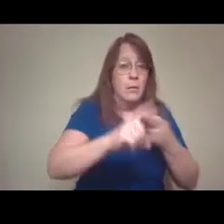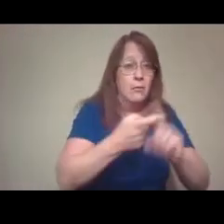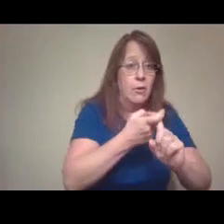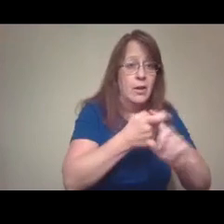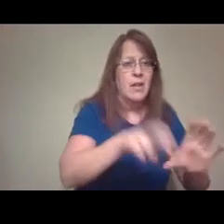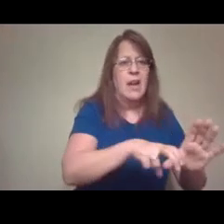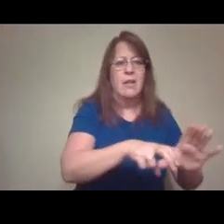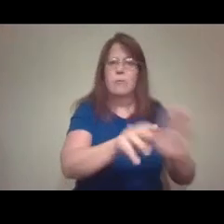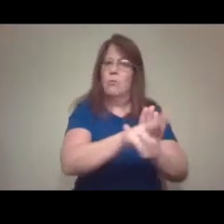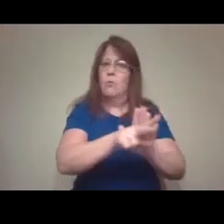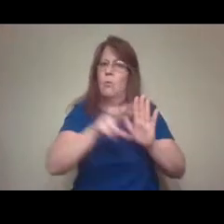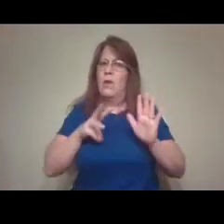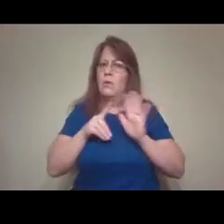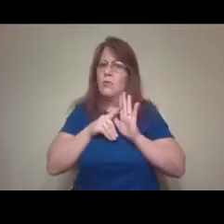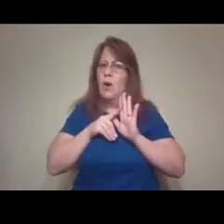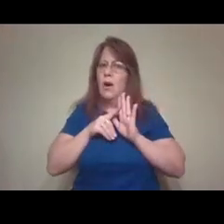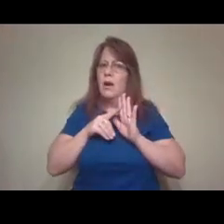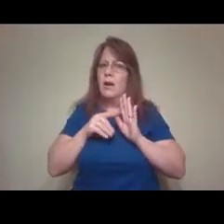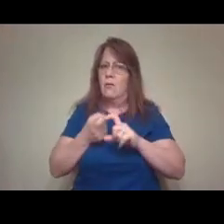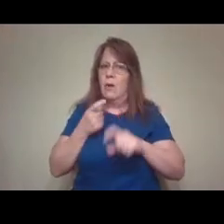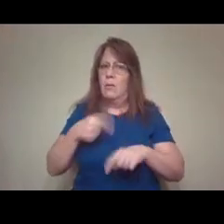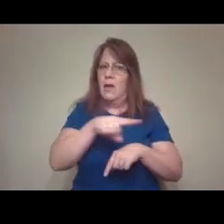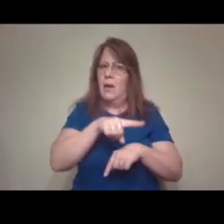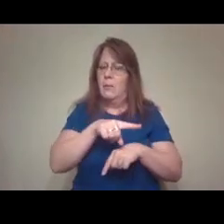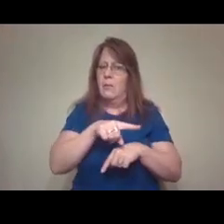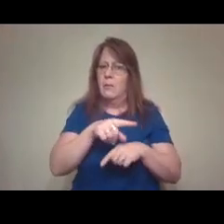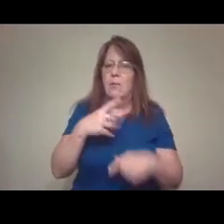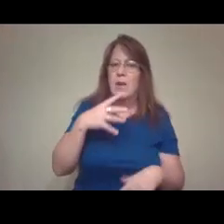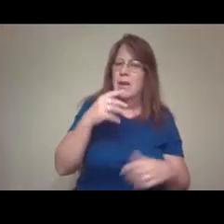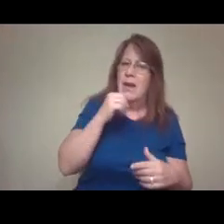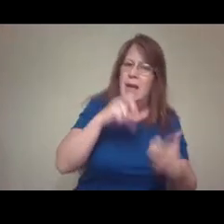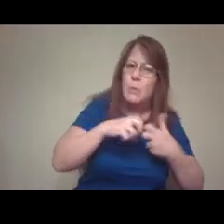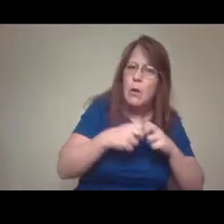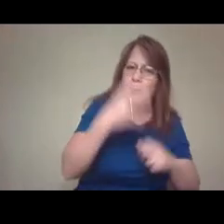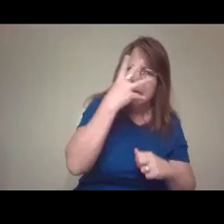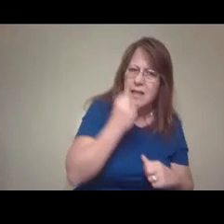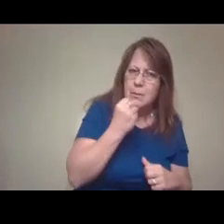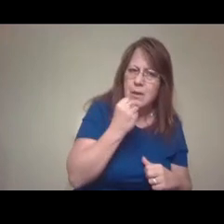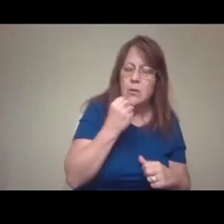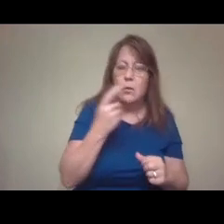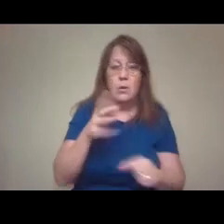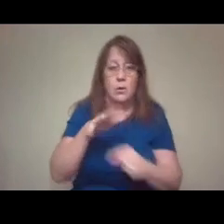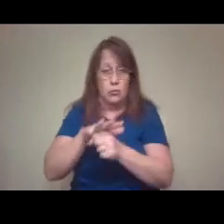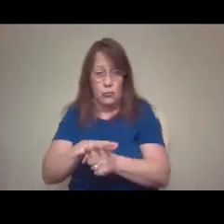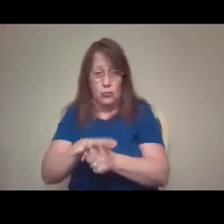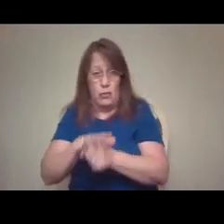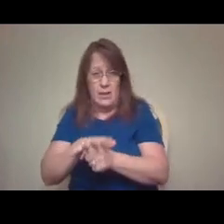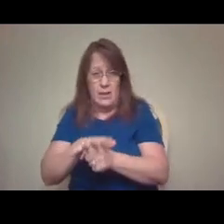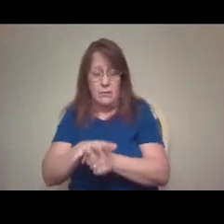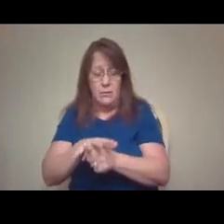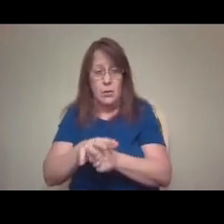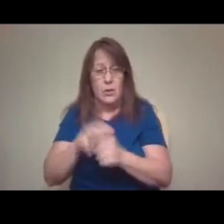or hostility, sleeping disturbances, or experiencing stressful situations involving loss and